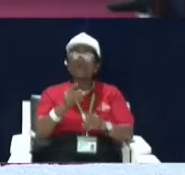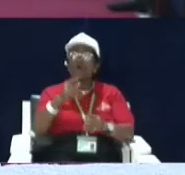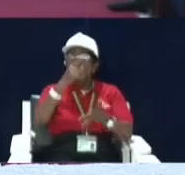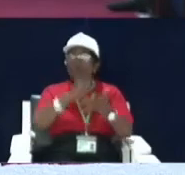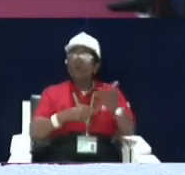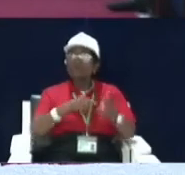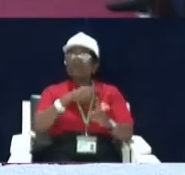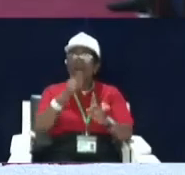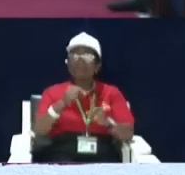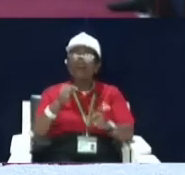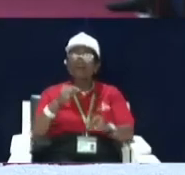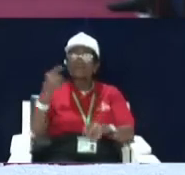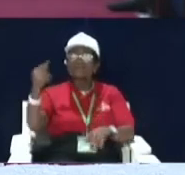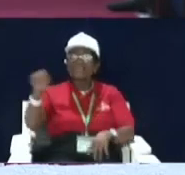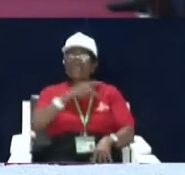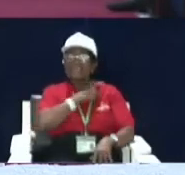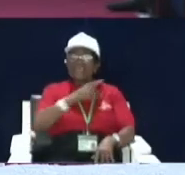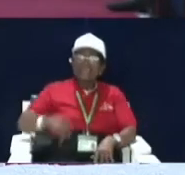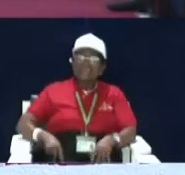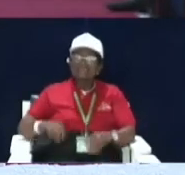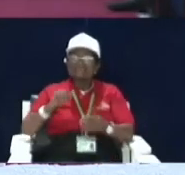that threw Daniel in?